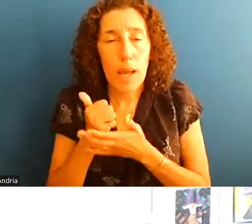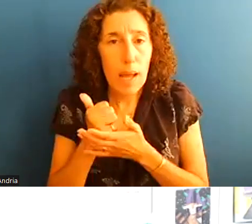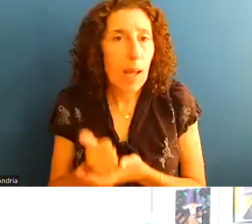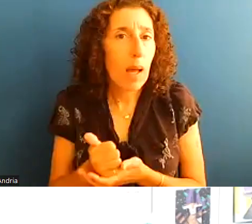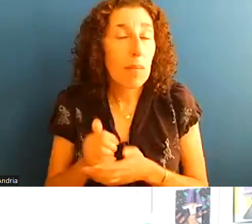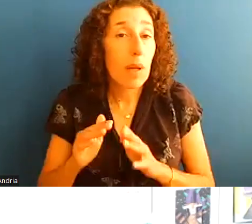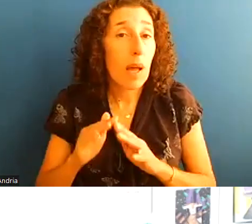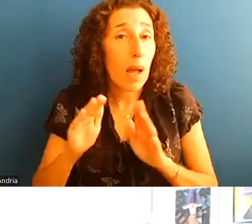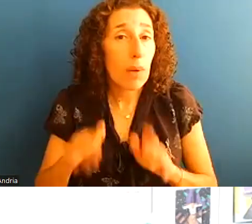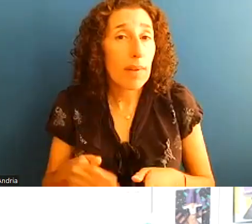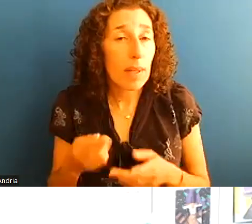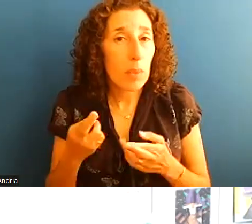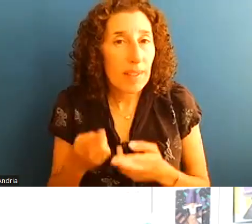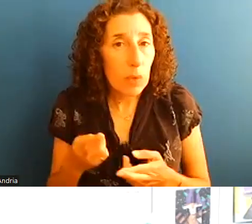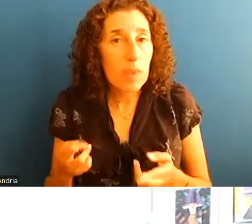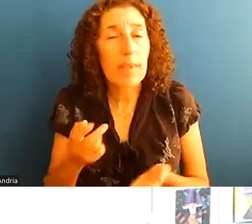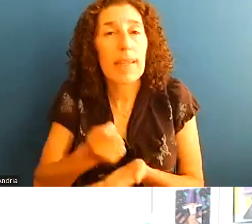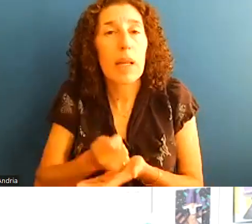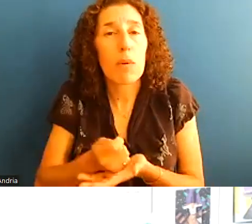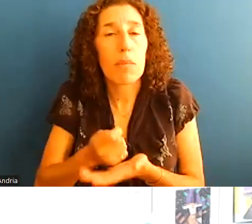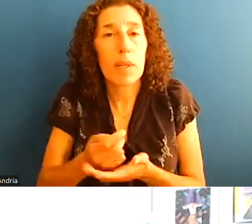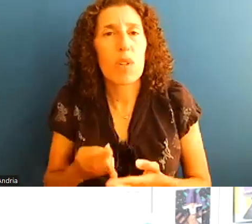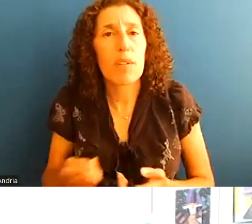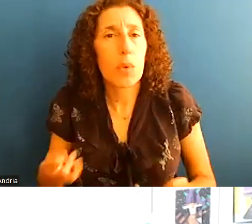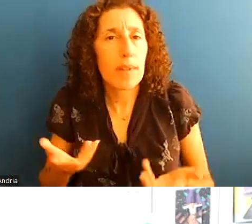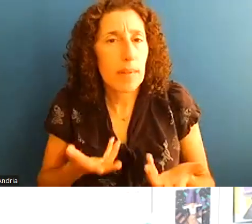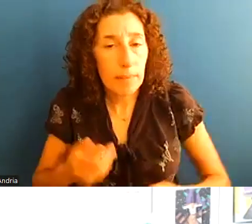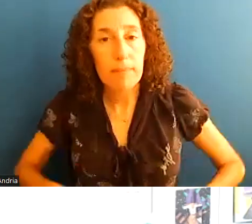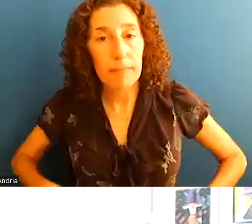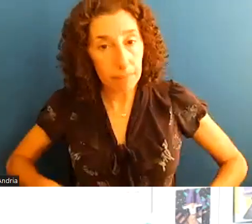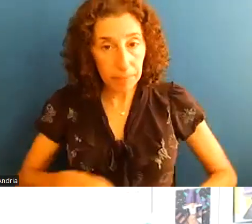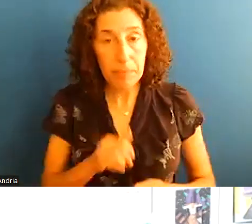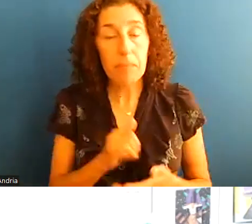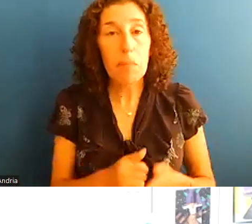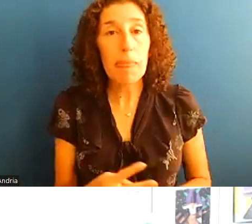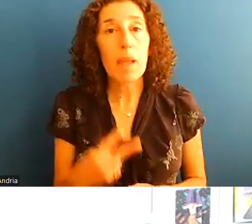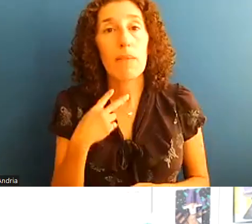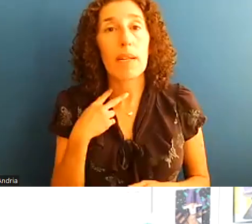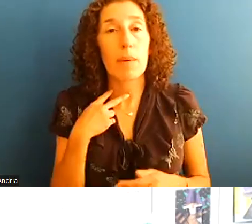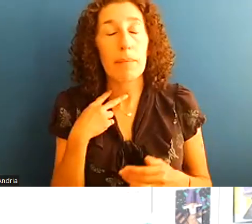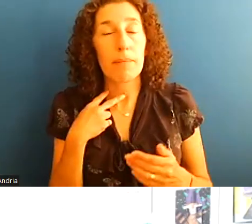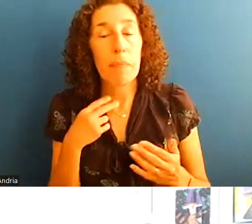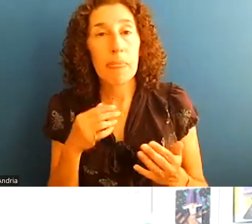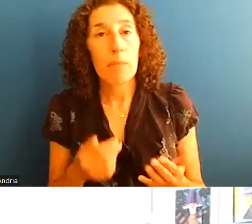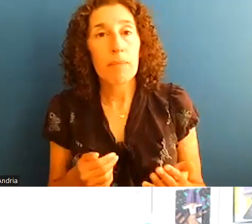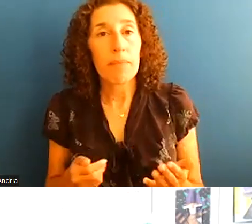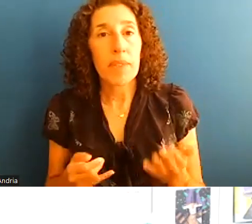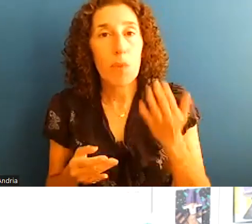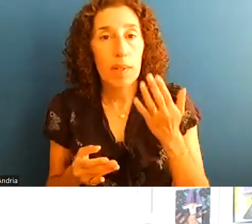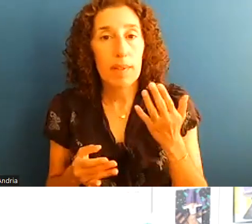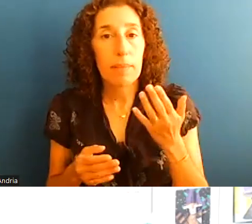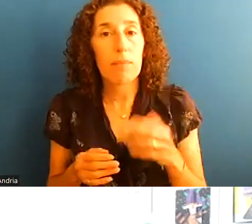housing resources or therapy resources? So it's really a victim focused group of people